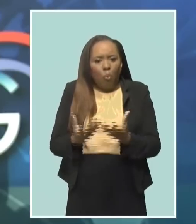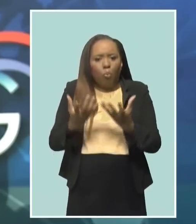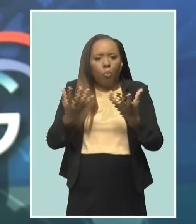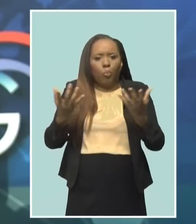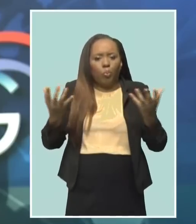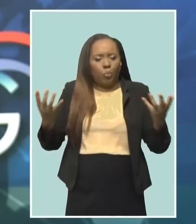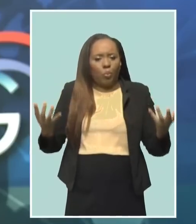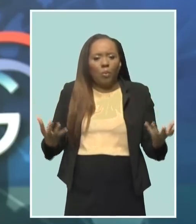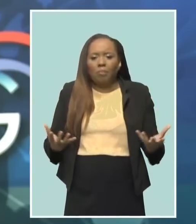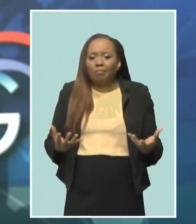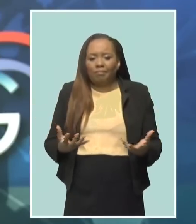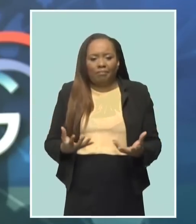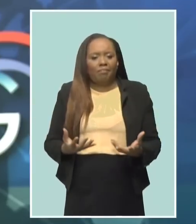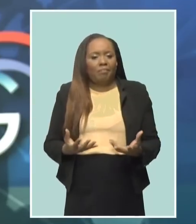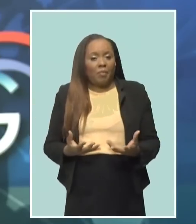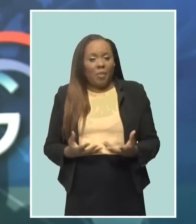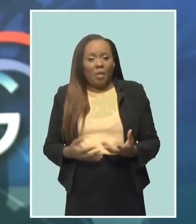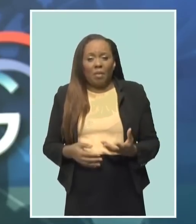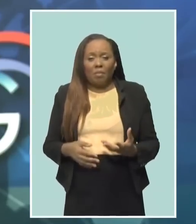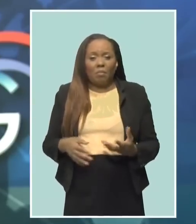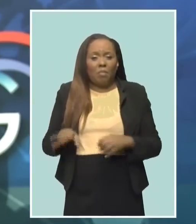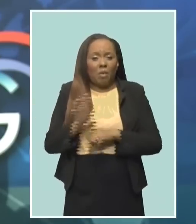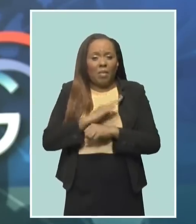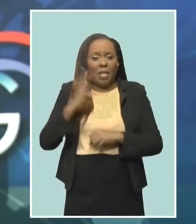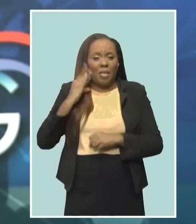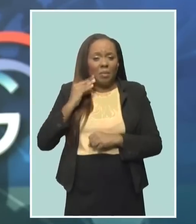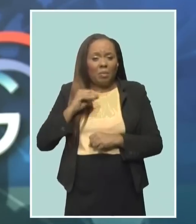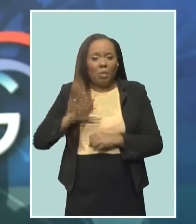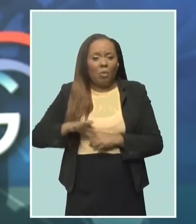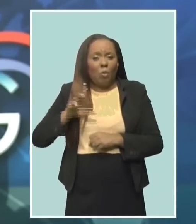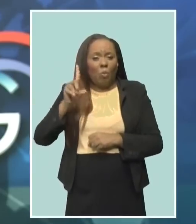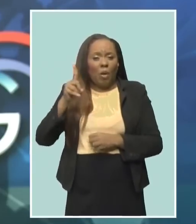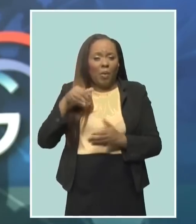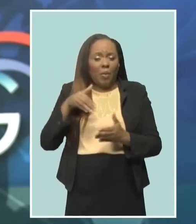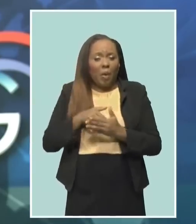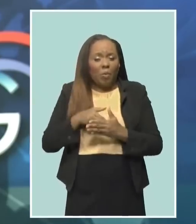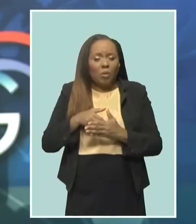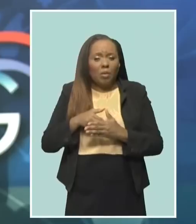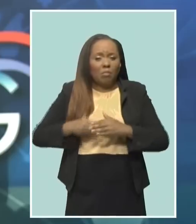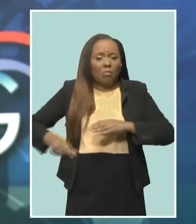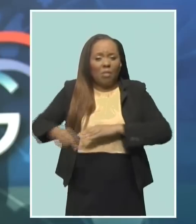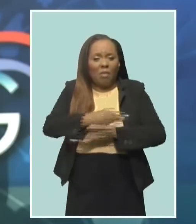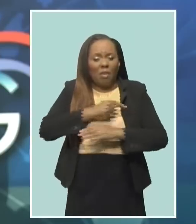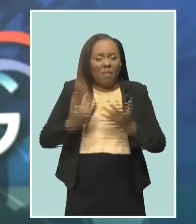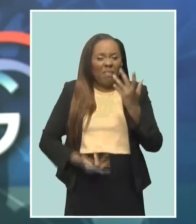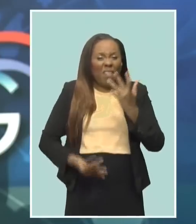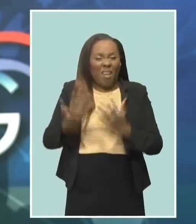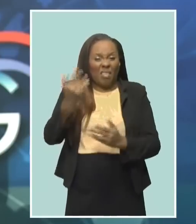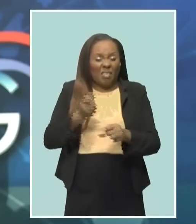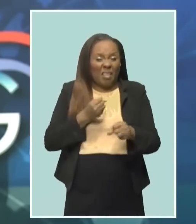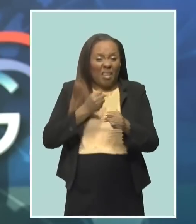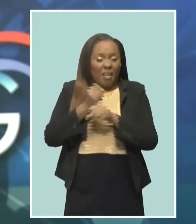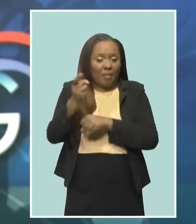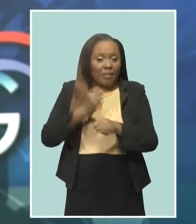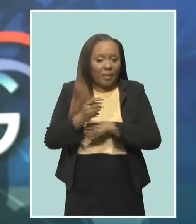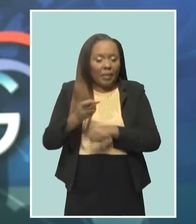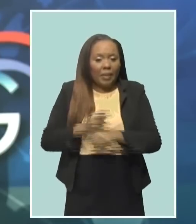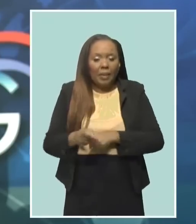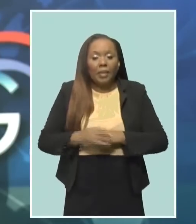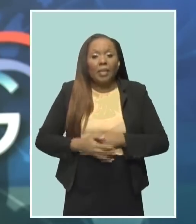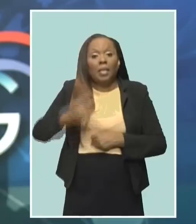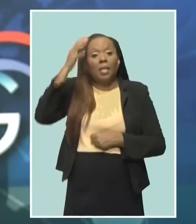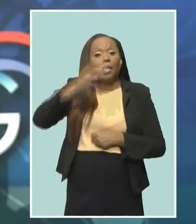is experiencing over 1,000 grass fires each year. Mr. Allen, who's also Chief Admin Officer of the